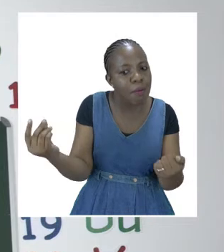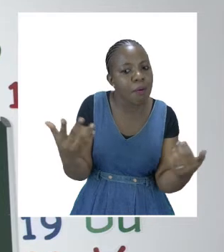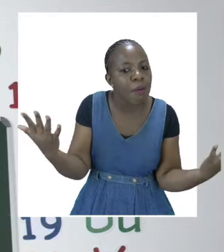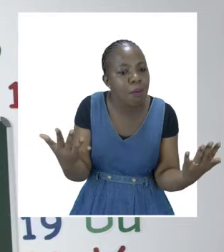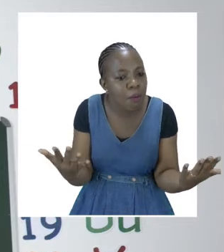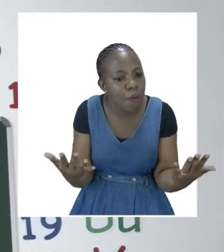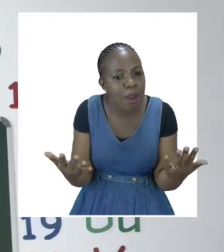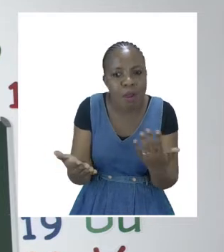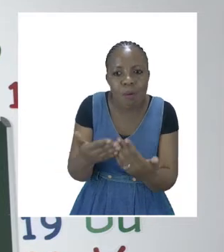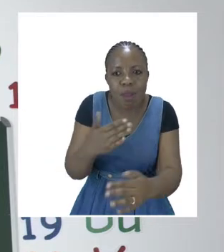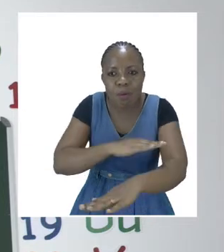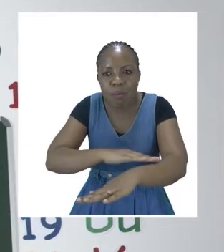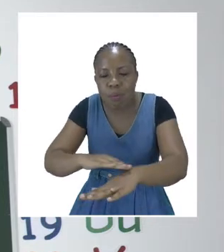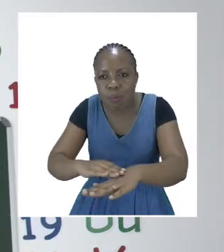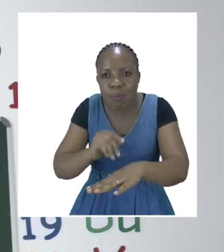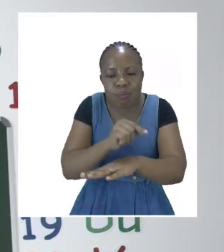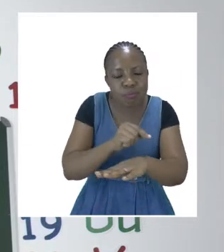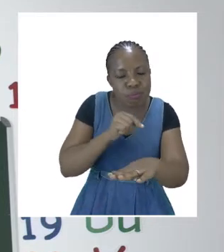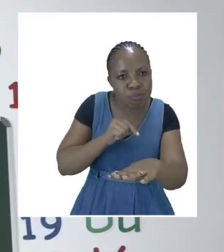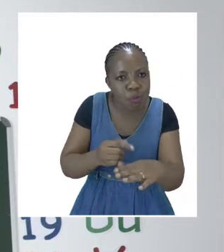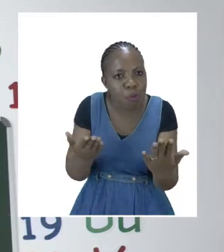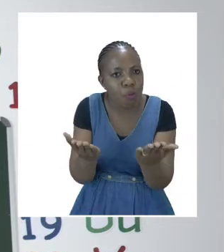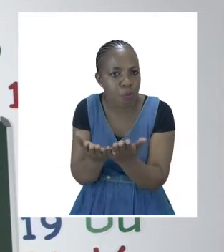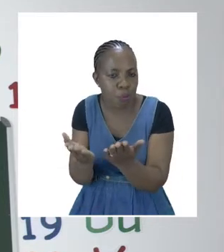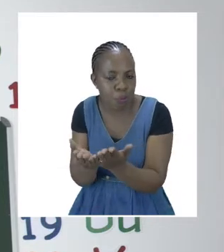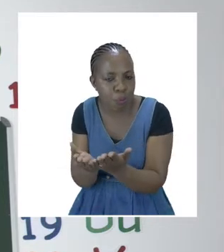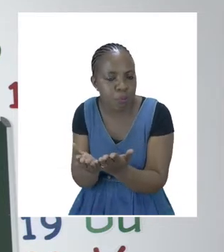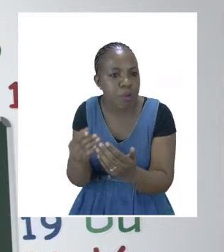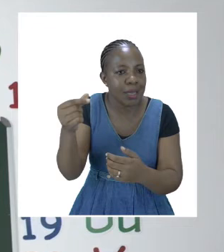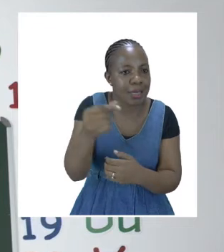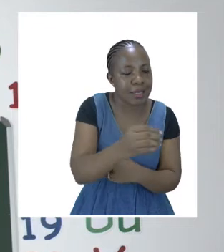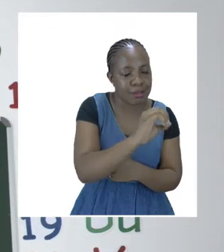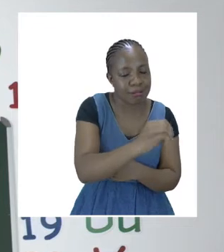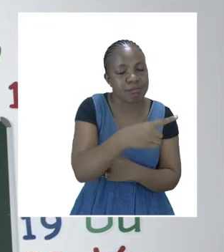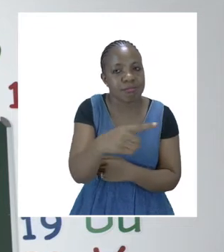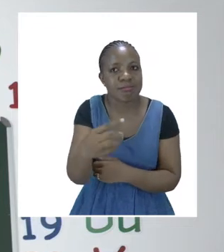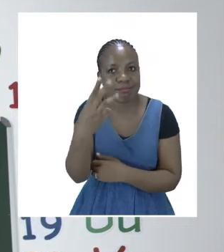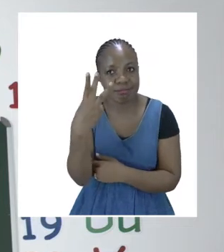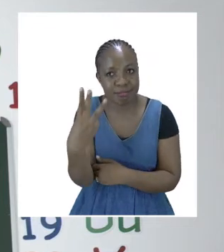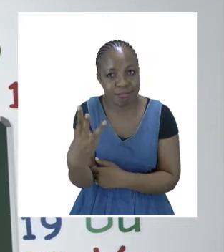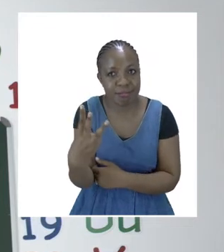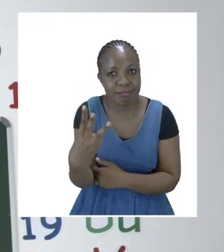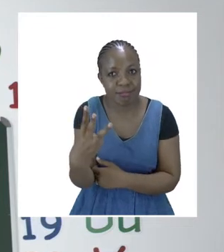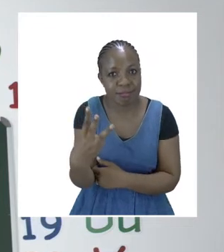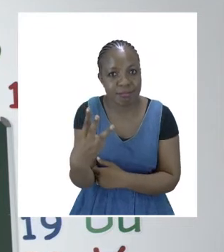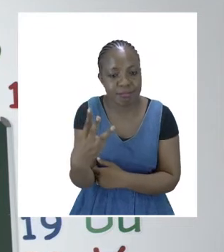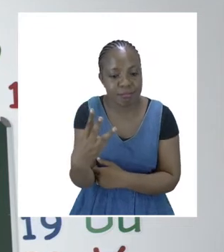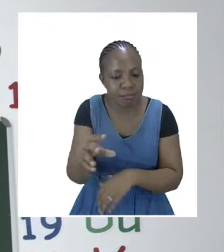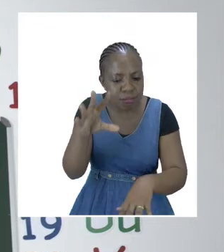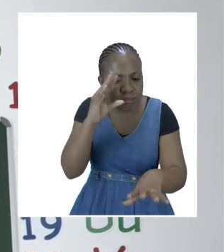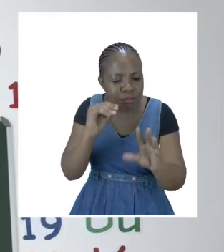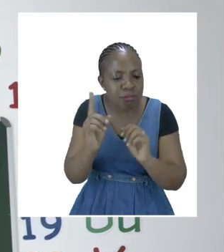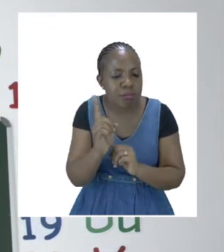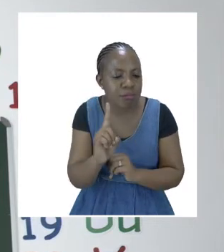to Thursday for pre-primary up until grade 3. The lessons are for listening